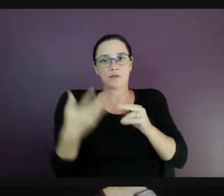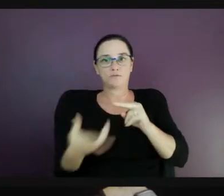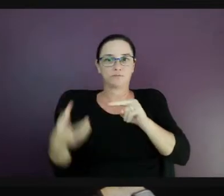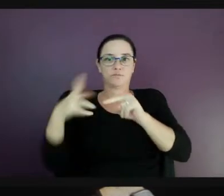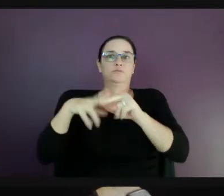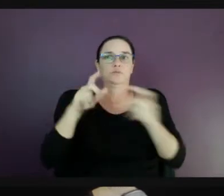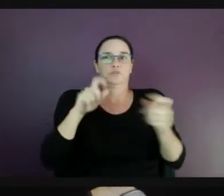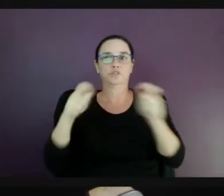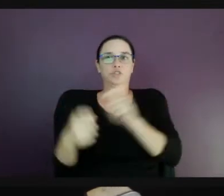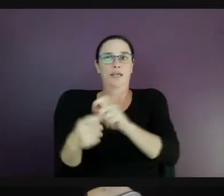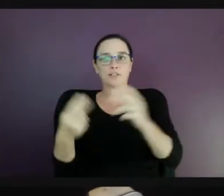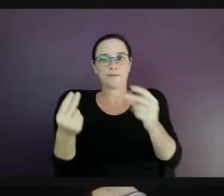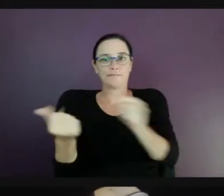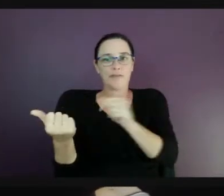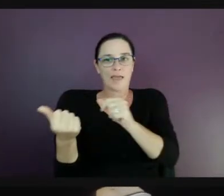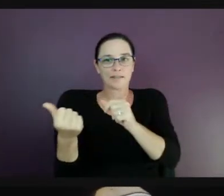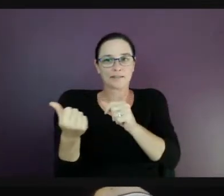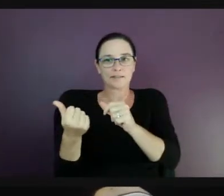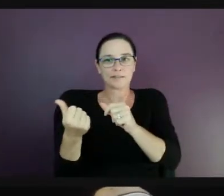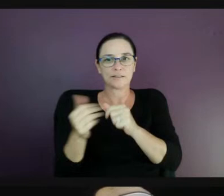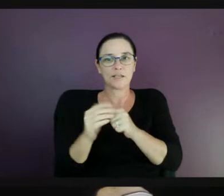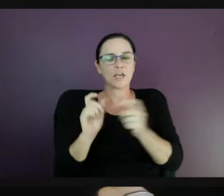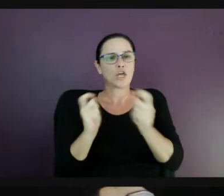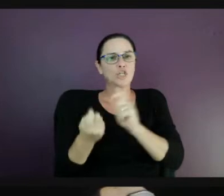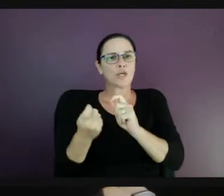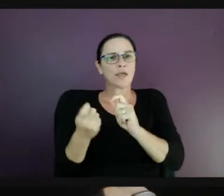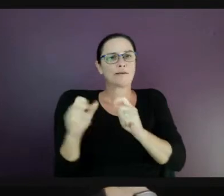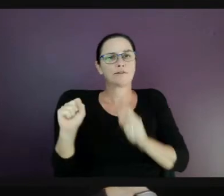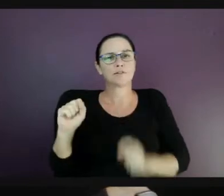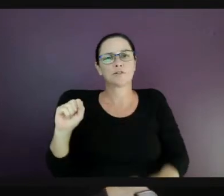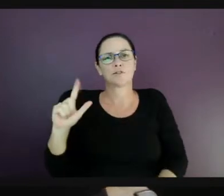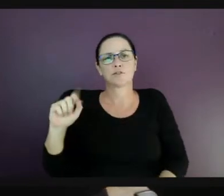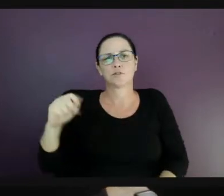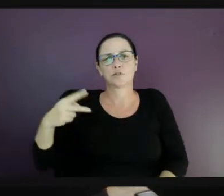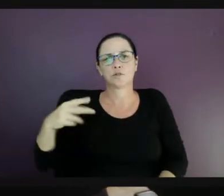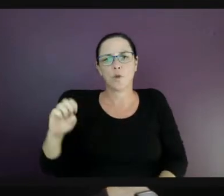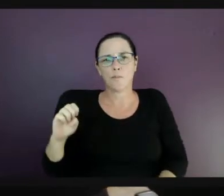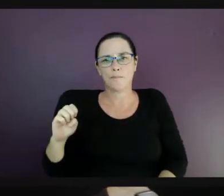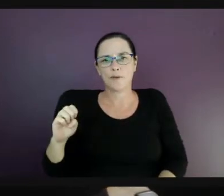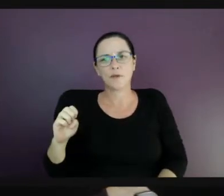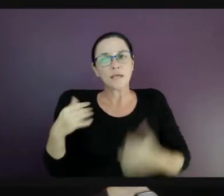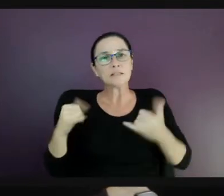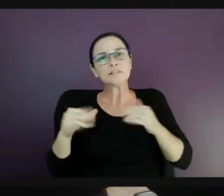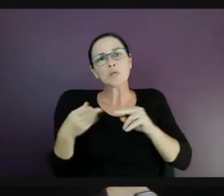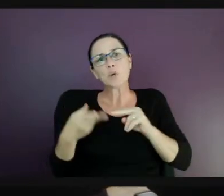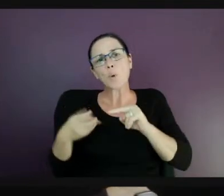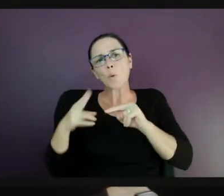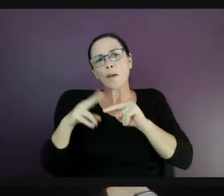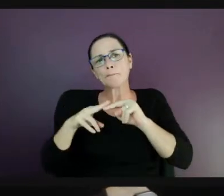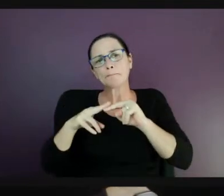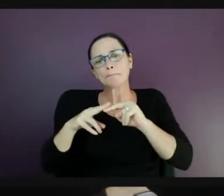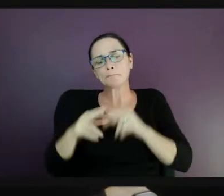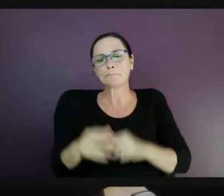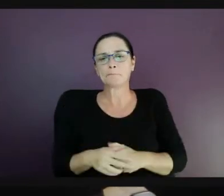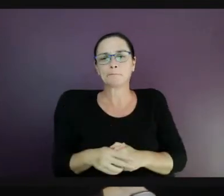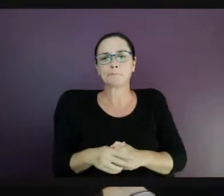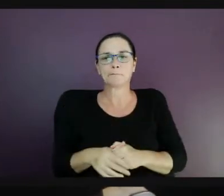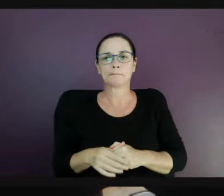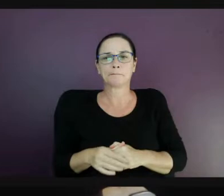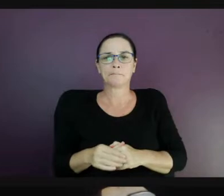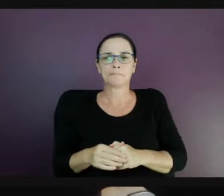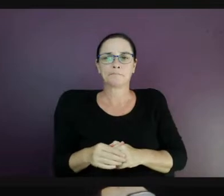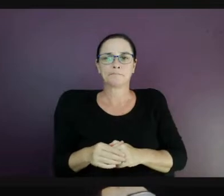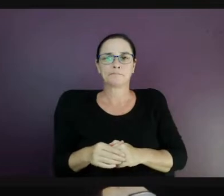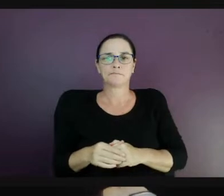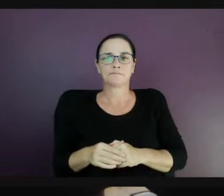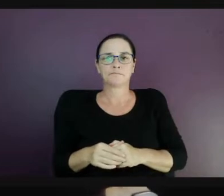changed its slope and seemed to slow down a little bit while still rising. And so moving through time, first